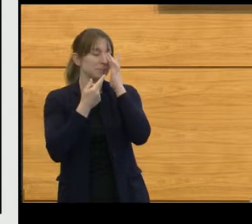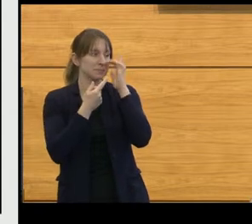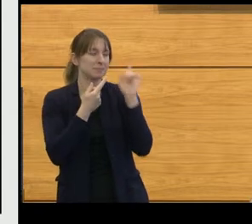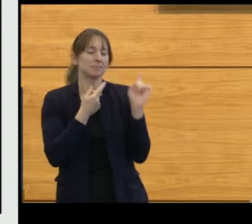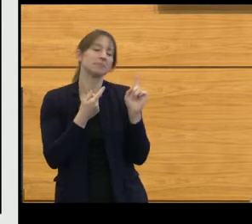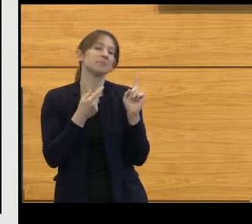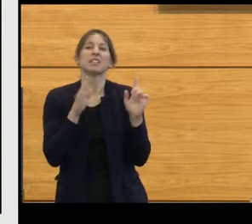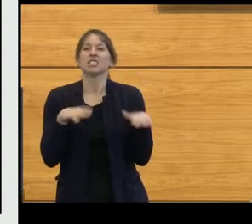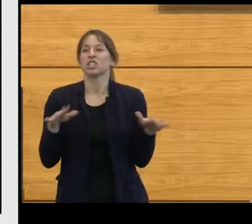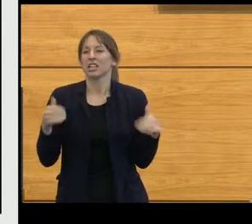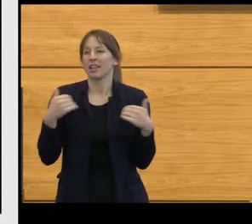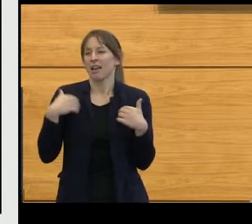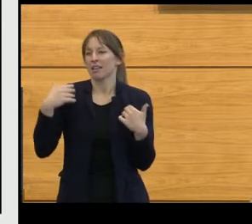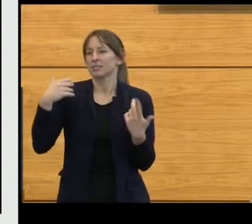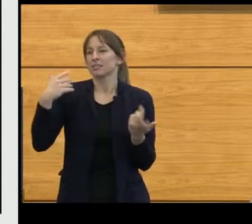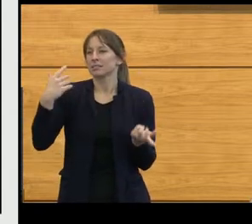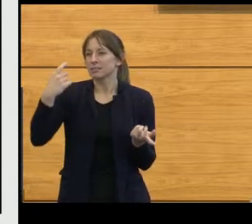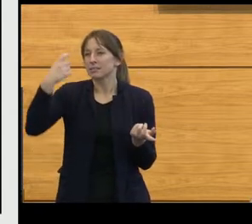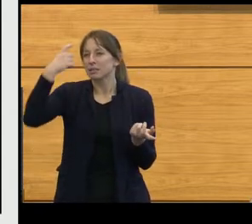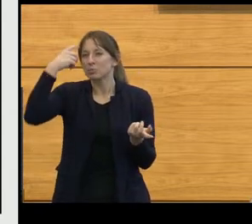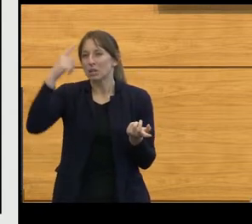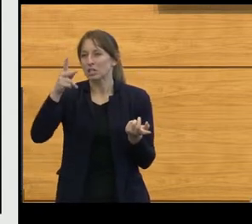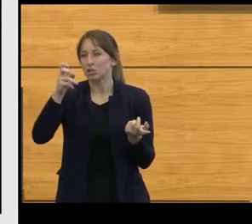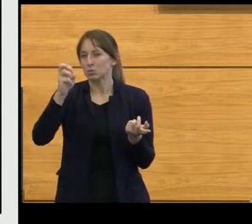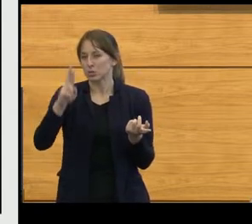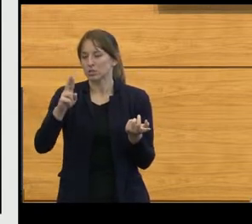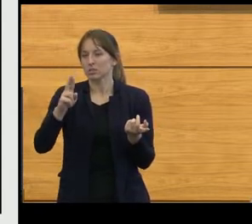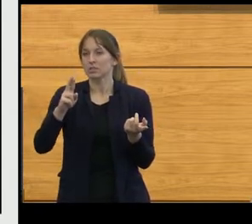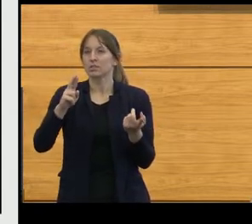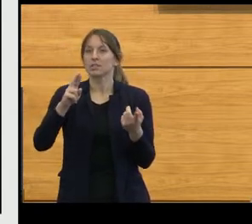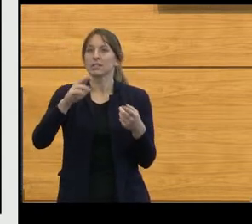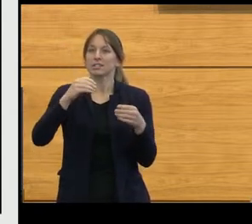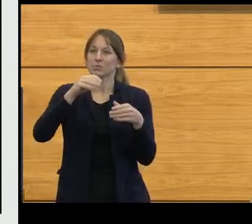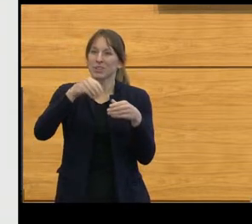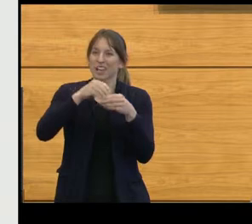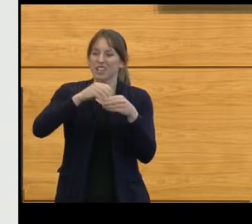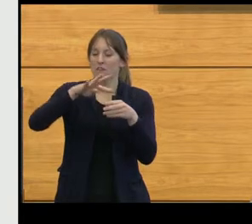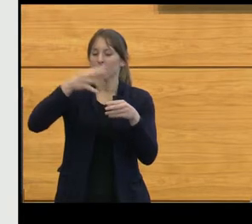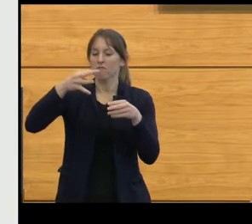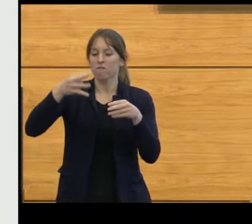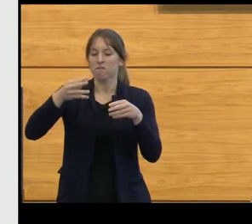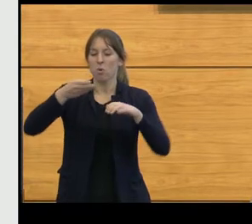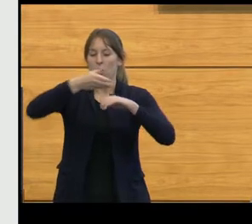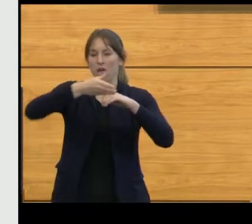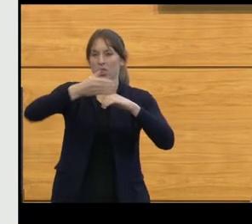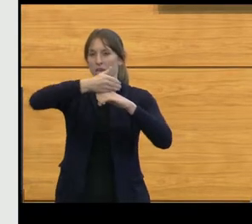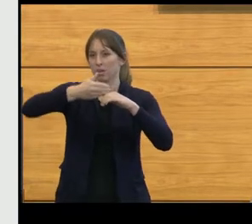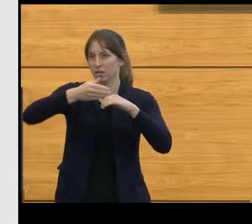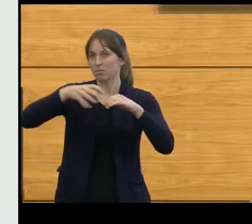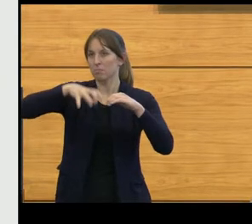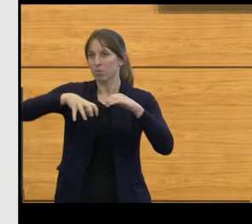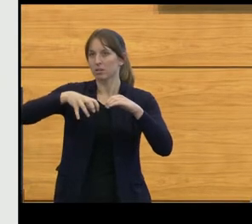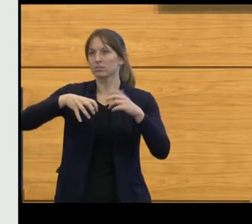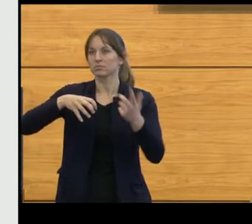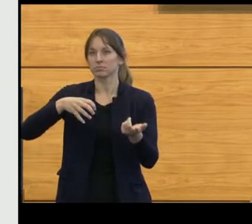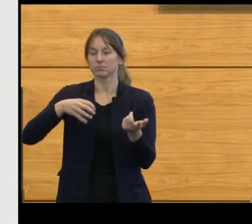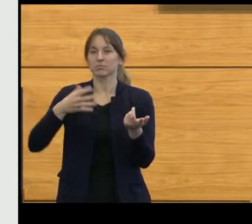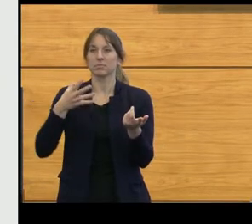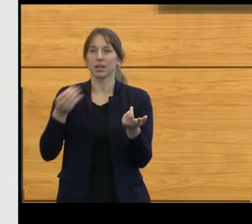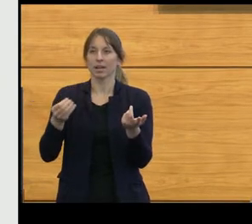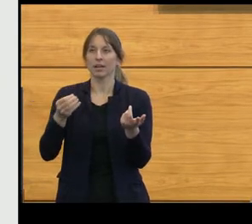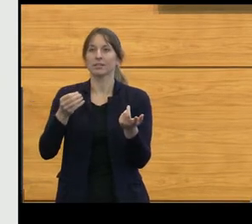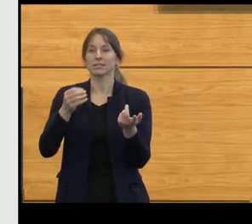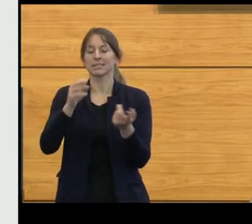child who has a brain tumor. This is a tumor that's located within the fourth ventricle and, in fact, turns out to be a